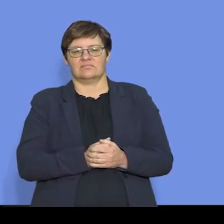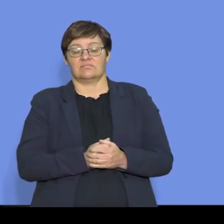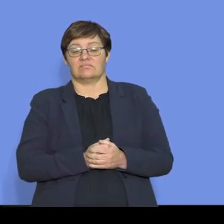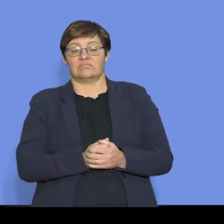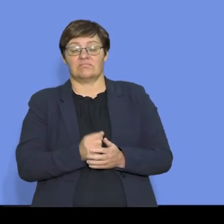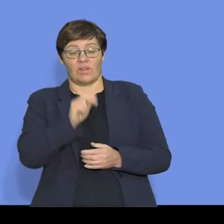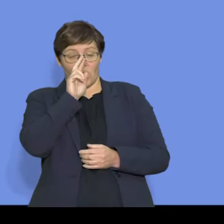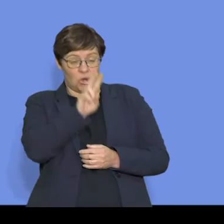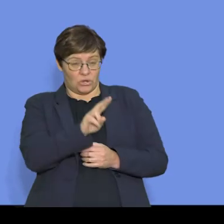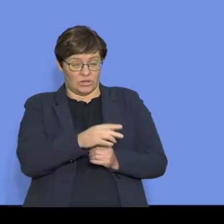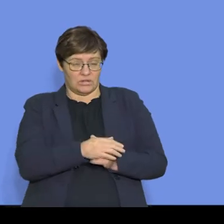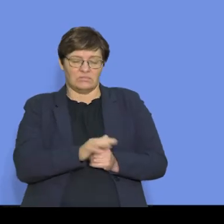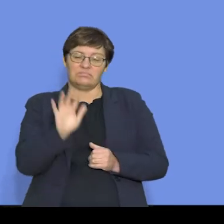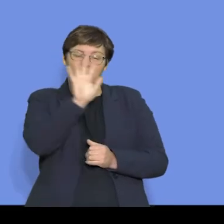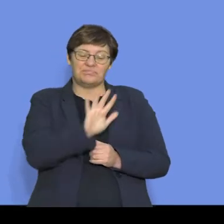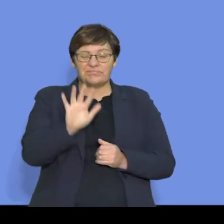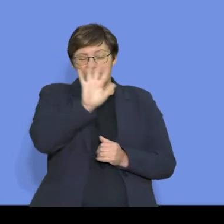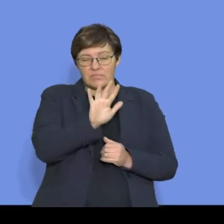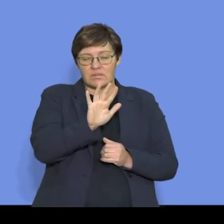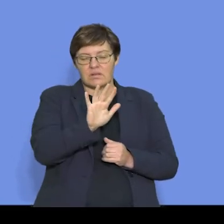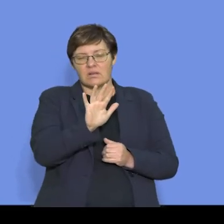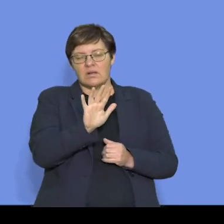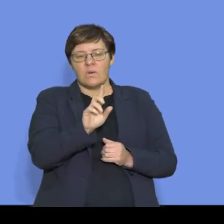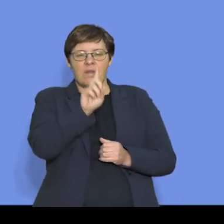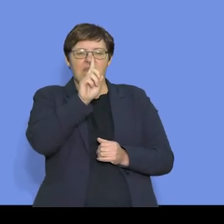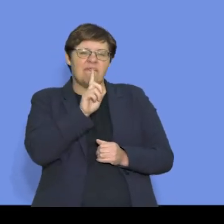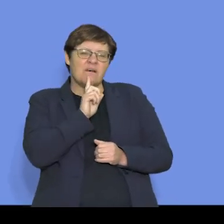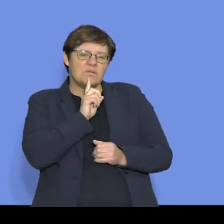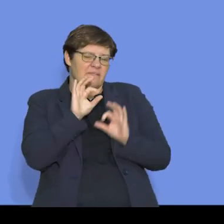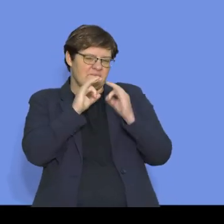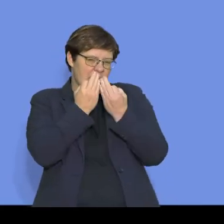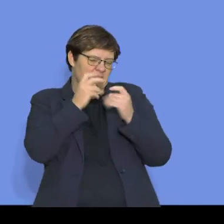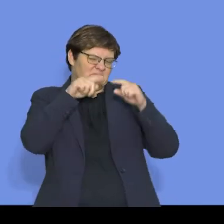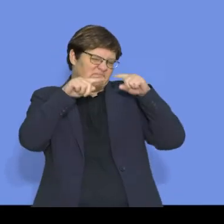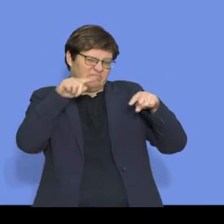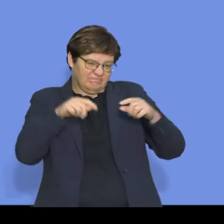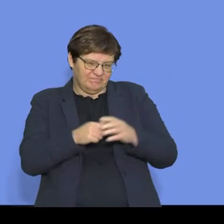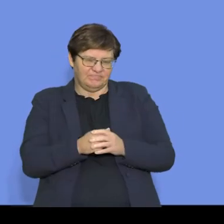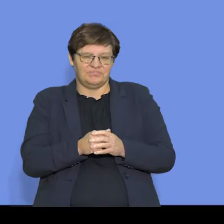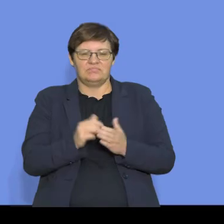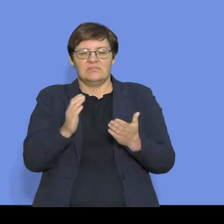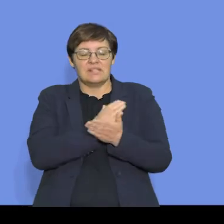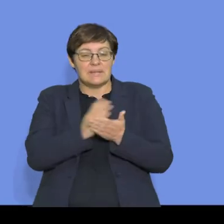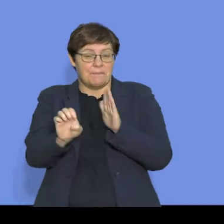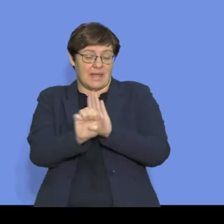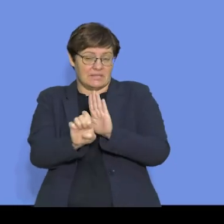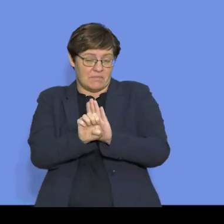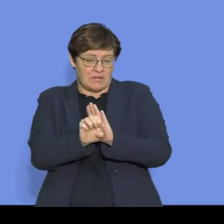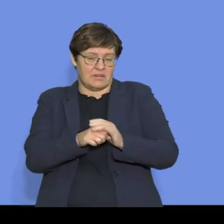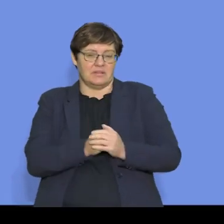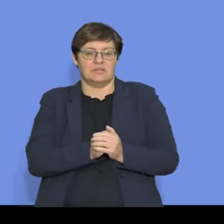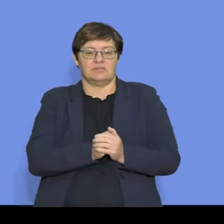So, if we have a look, it's probably about 1,000 families, and some of the